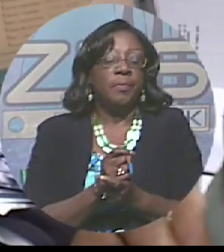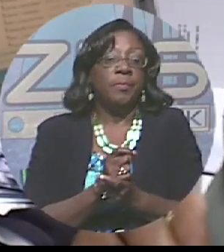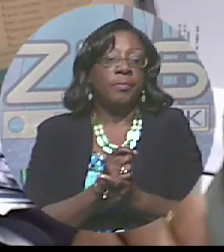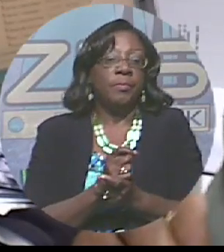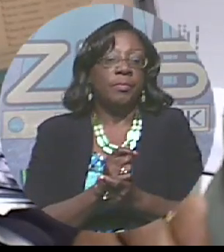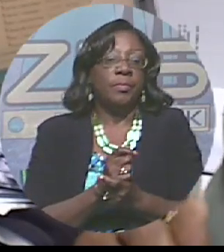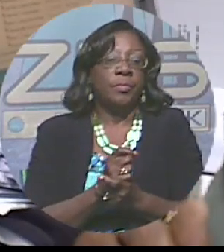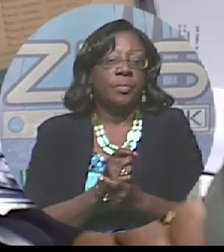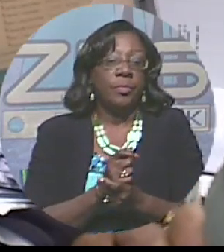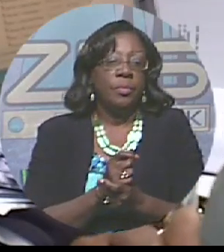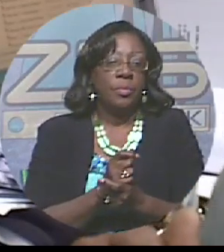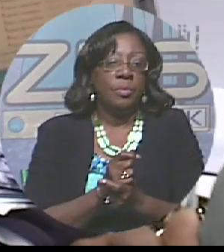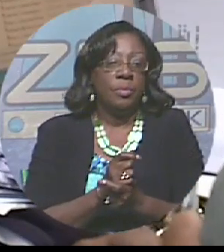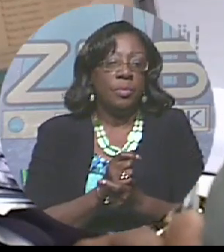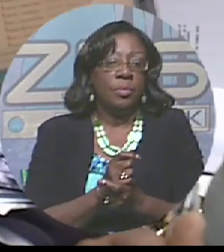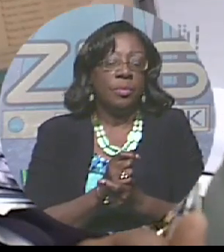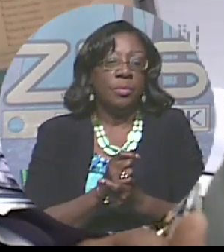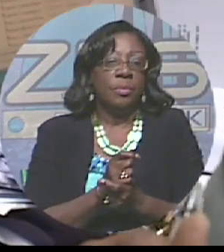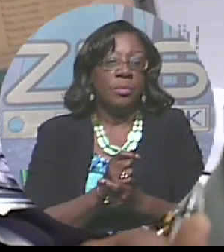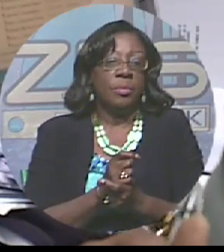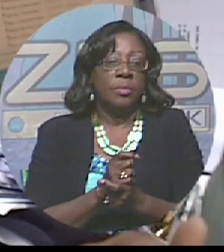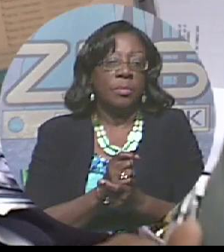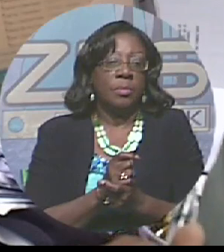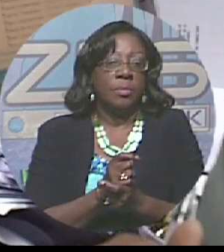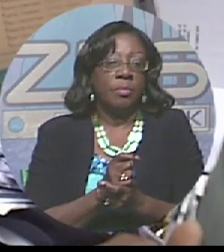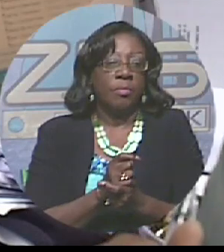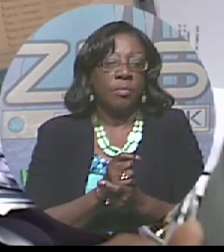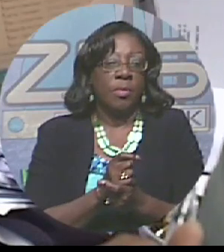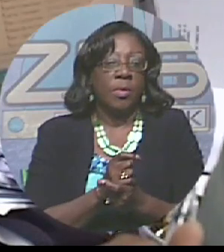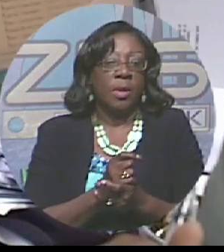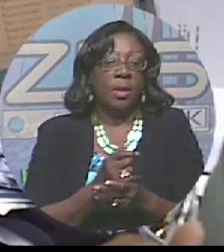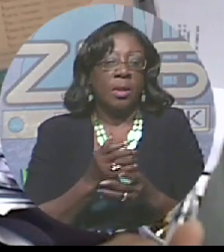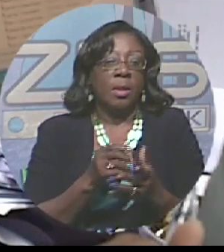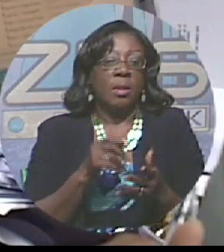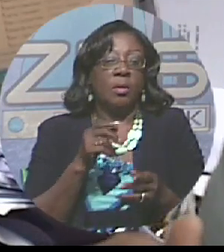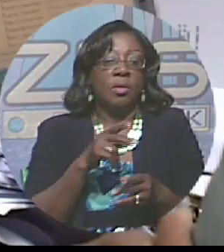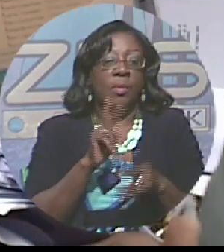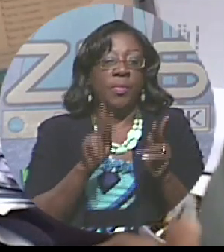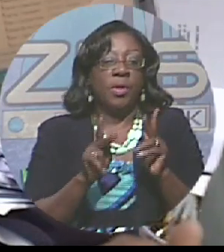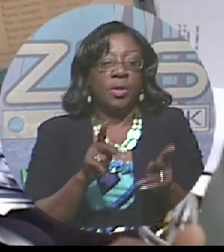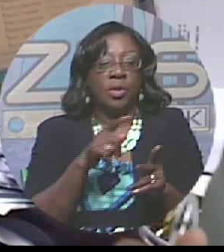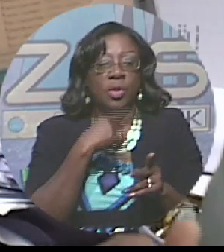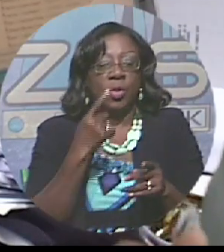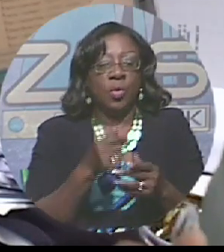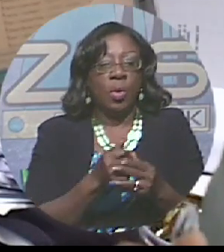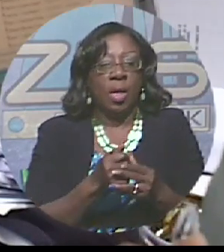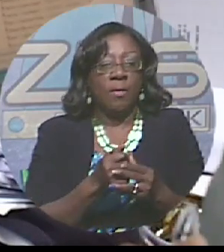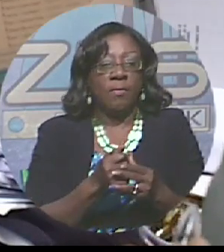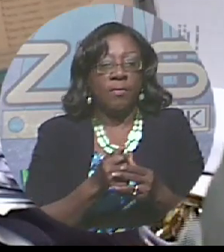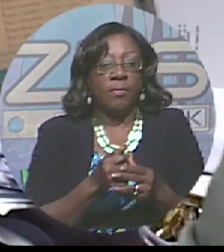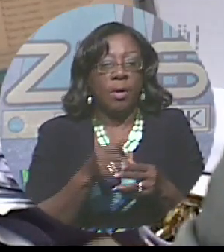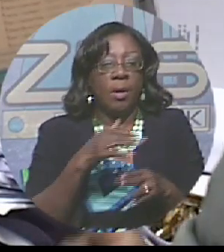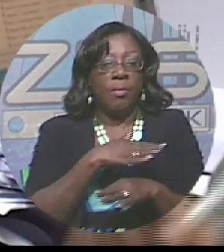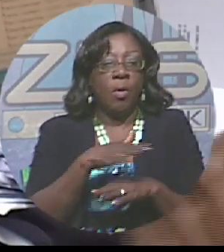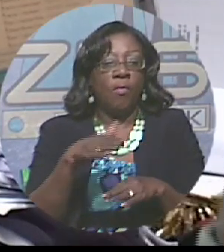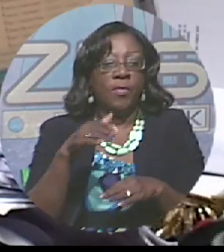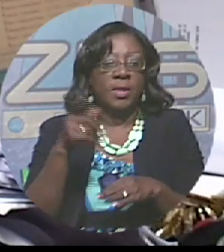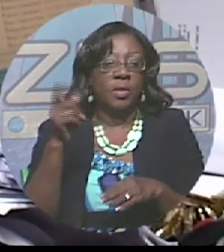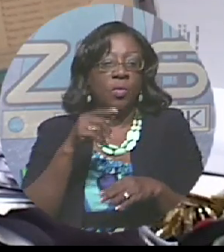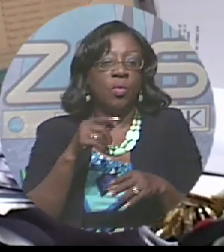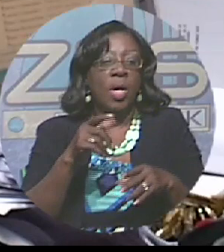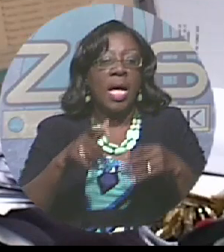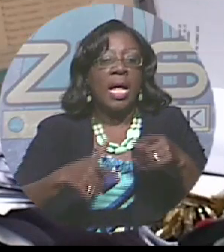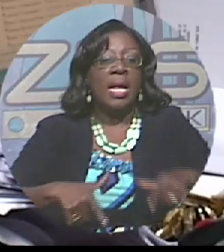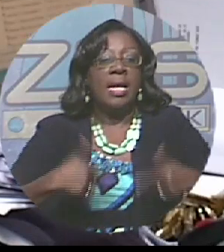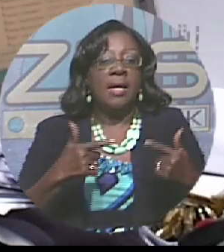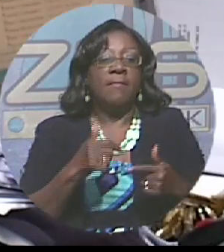about international students? International students would be included in those persons, but 128 who are overseas, and